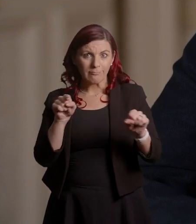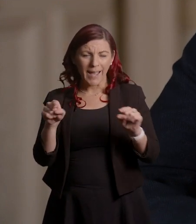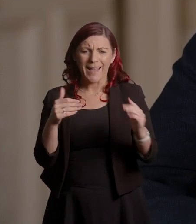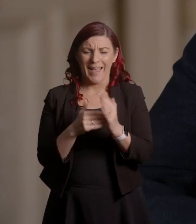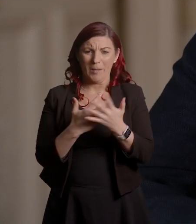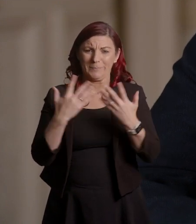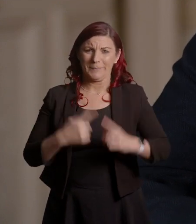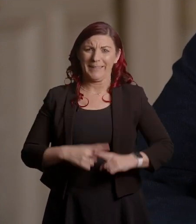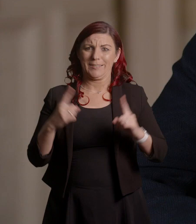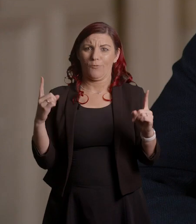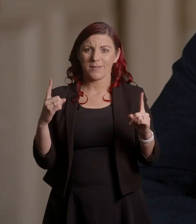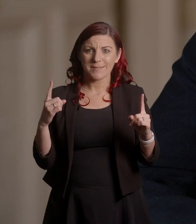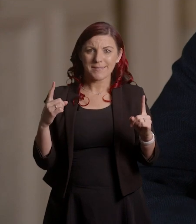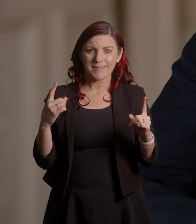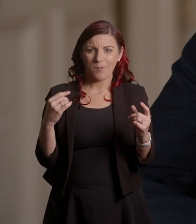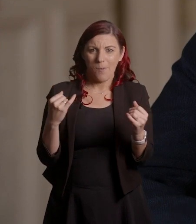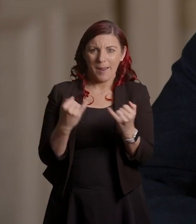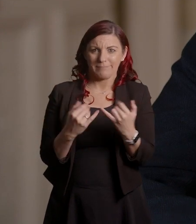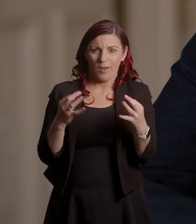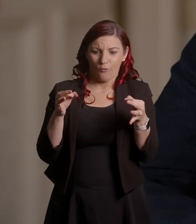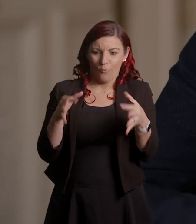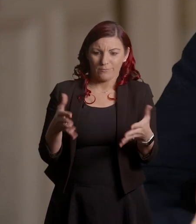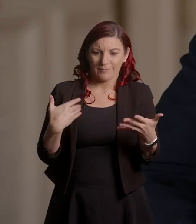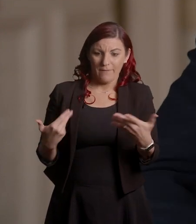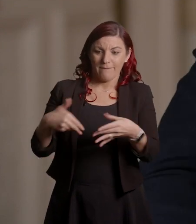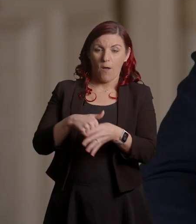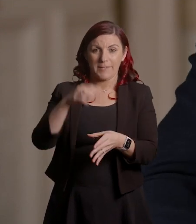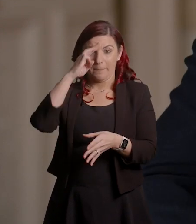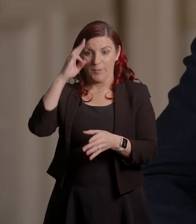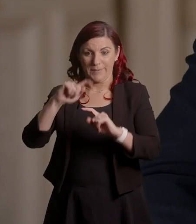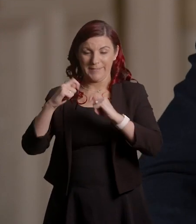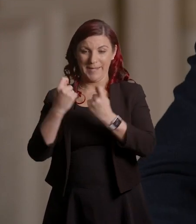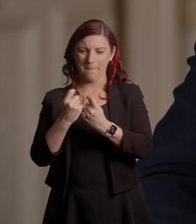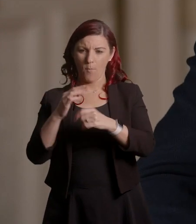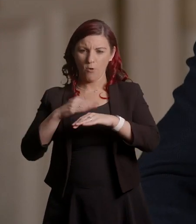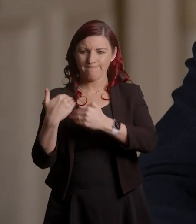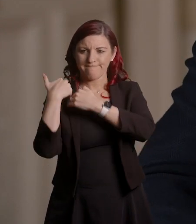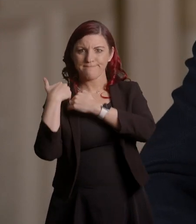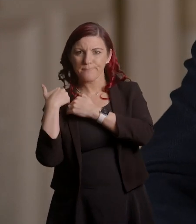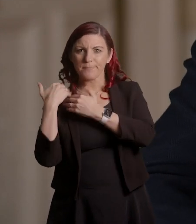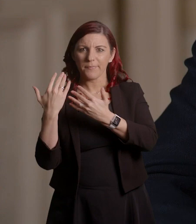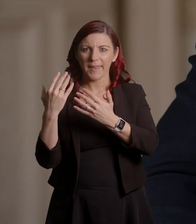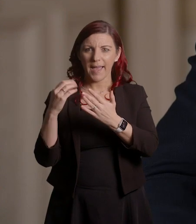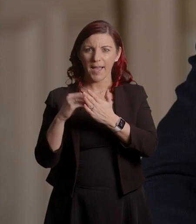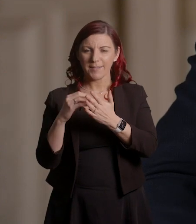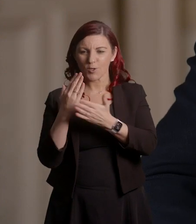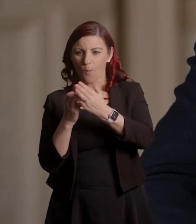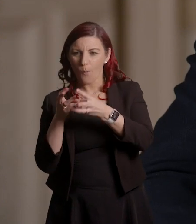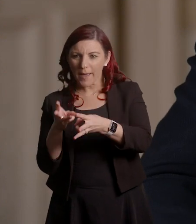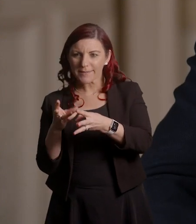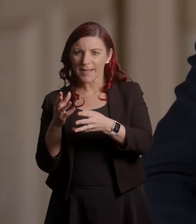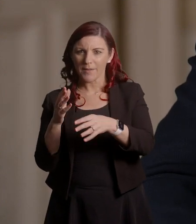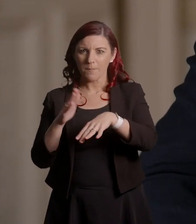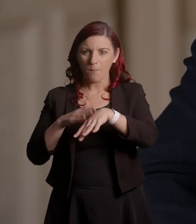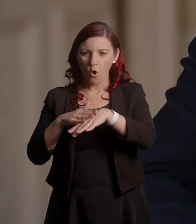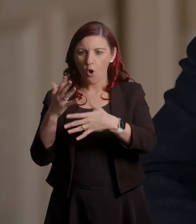Yeah, a big difference. You know, obviously as involved in management, there's more responsibility in some ways, and